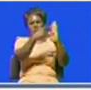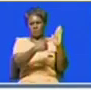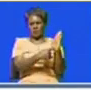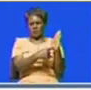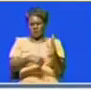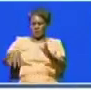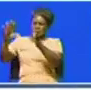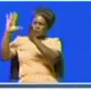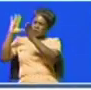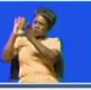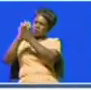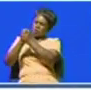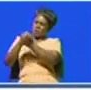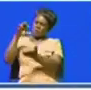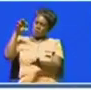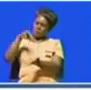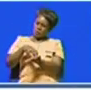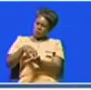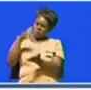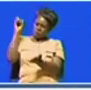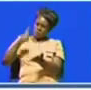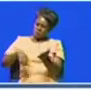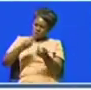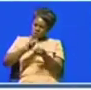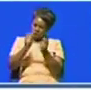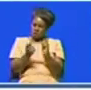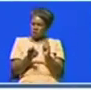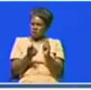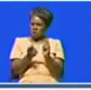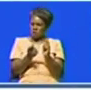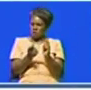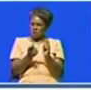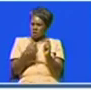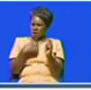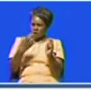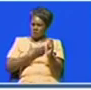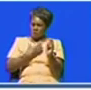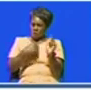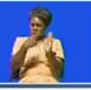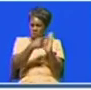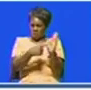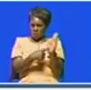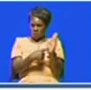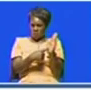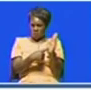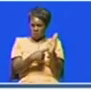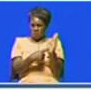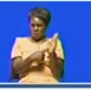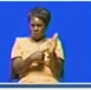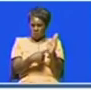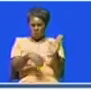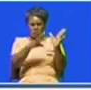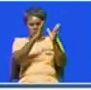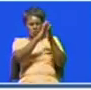is Jubilee's position with respect to reforms? Do you have your own set of demands? Actually, from